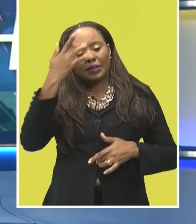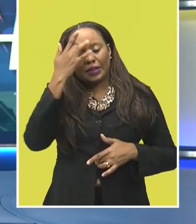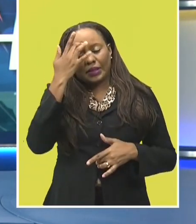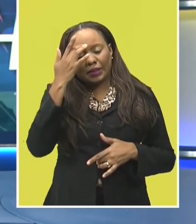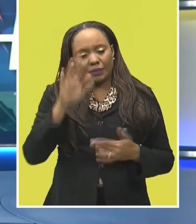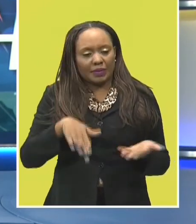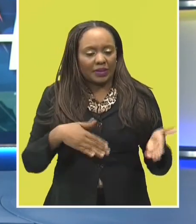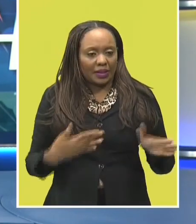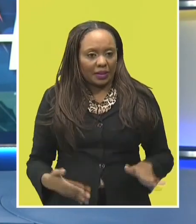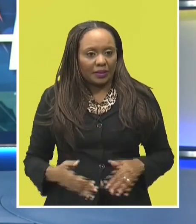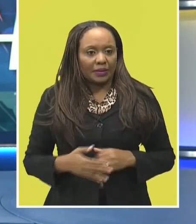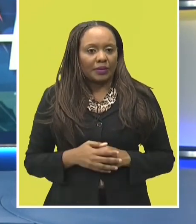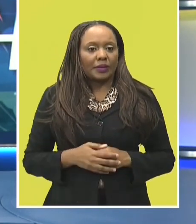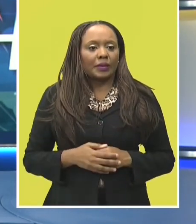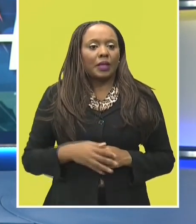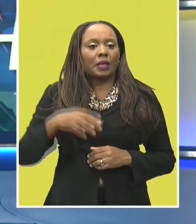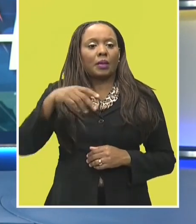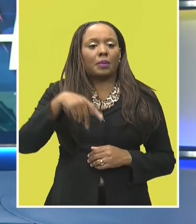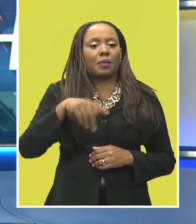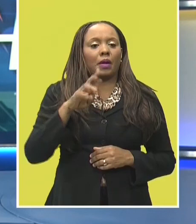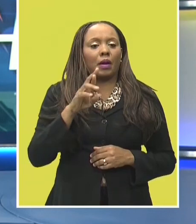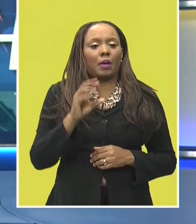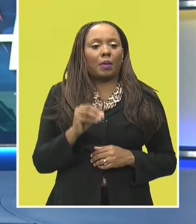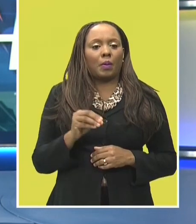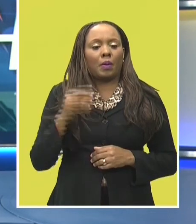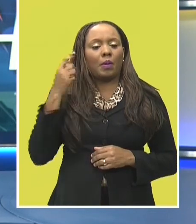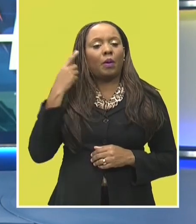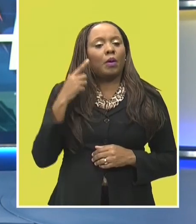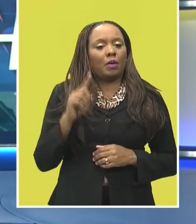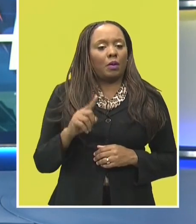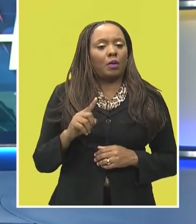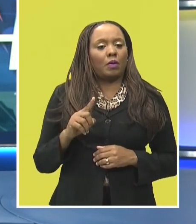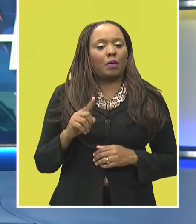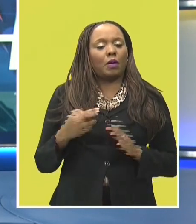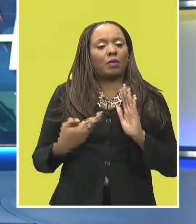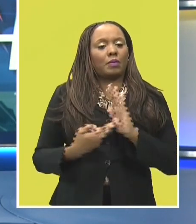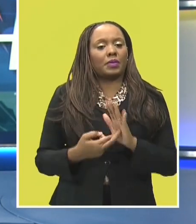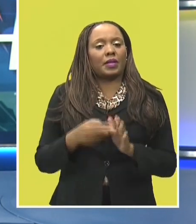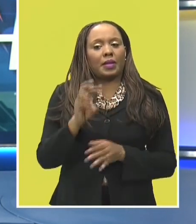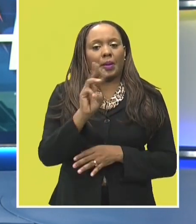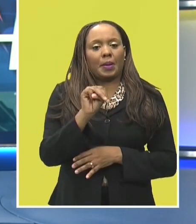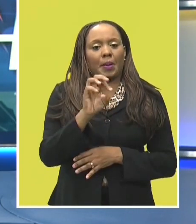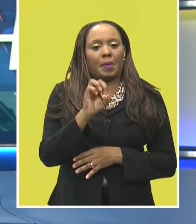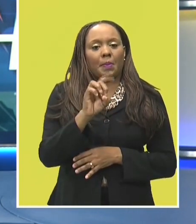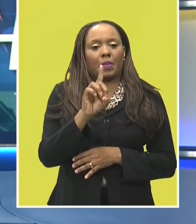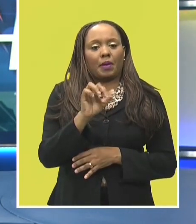Relations Officer for BARJAM, the Barbados Association of Journalists and Media Workers, Deandra Roberts,